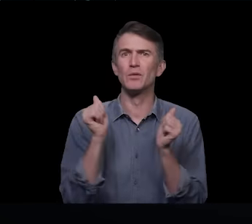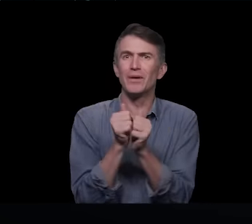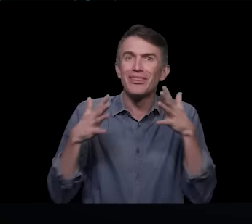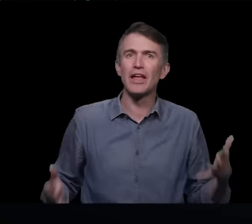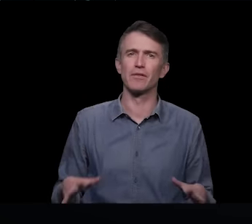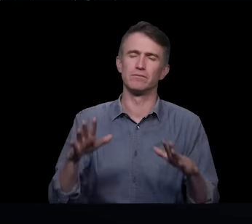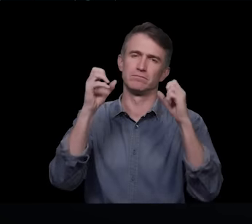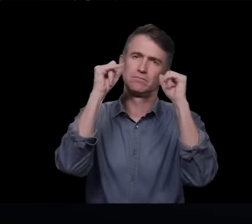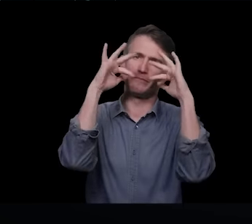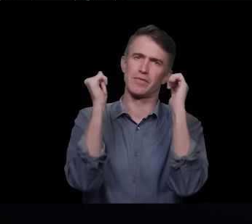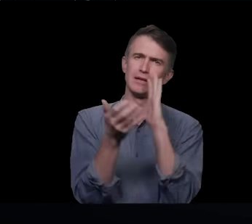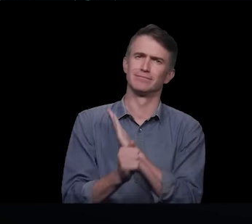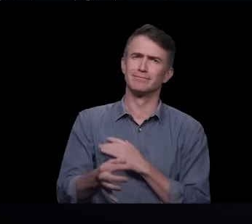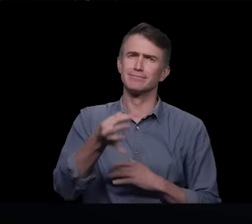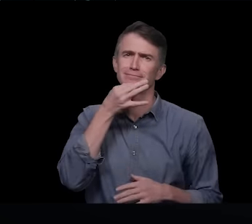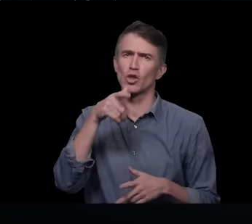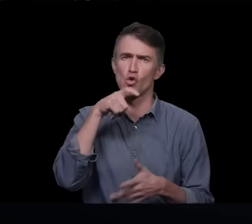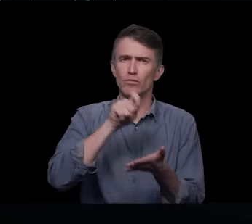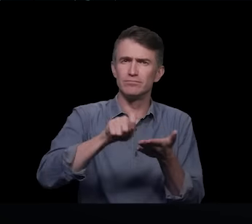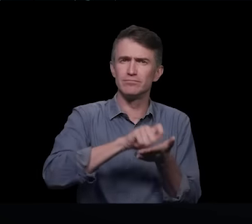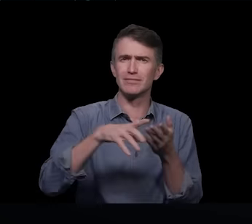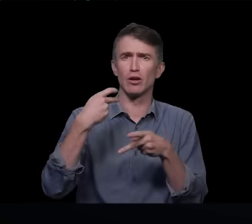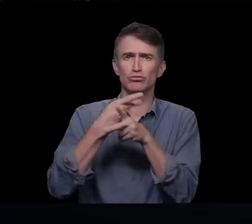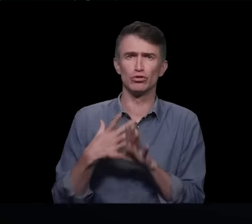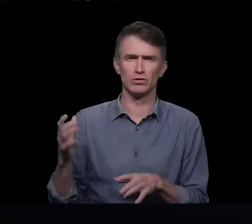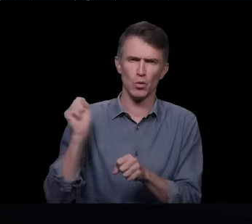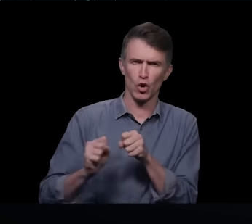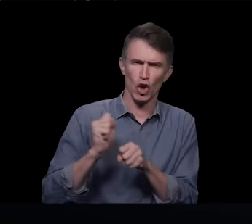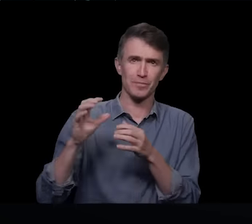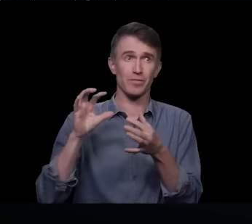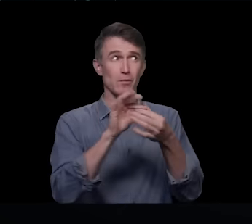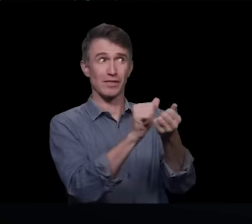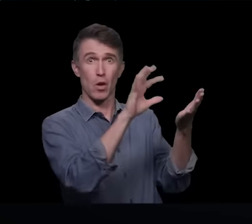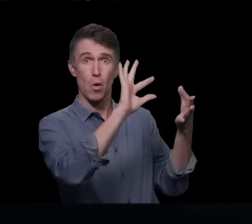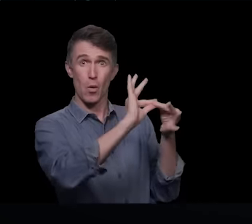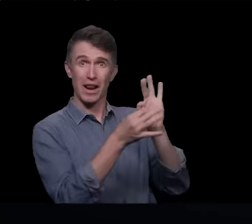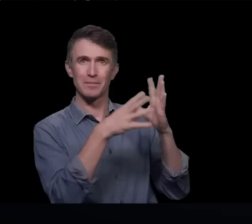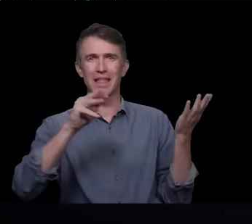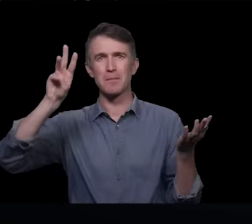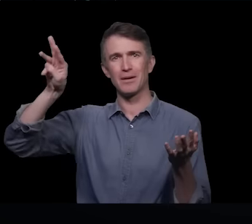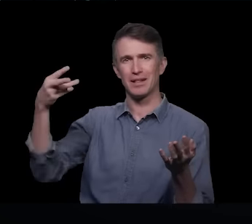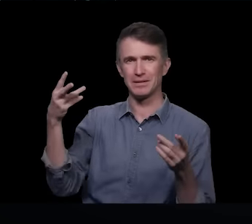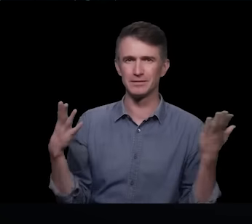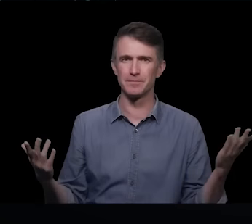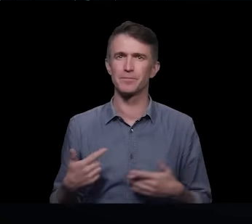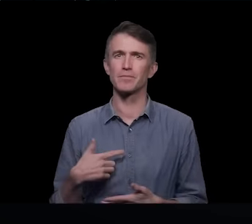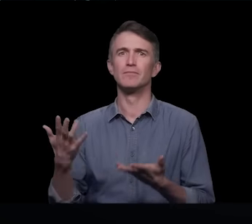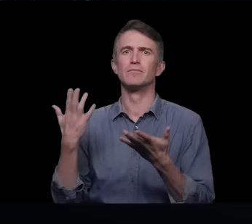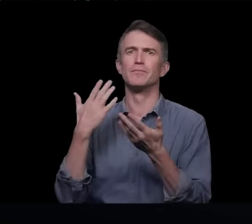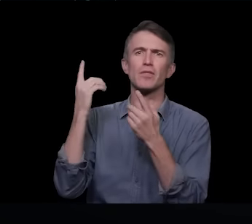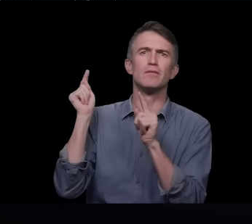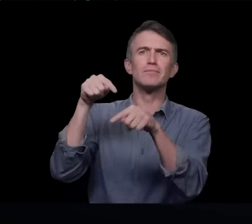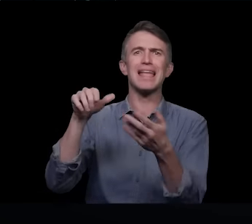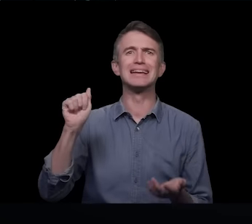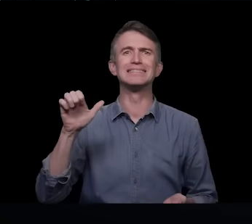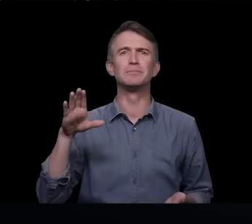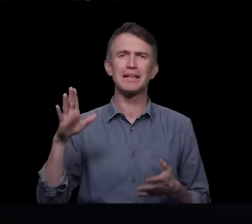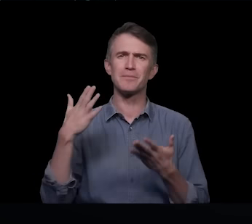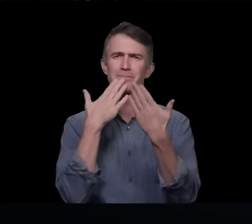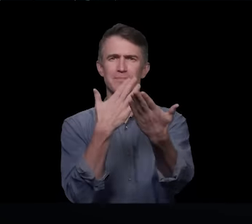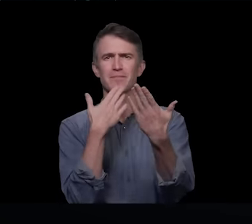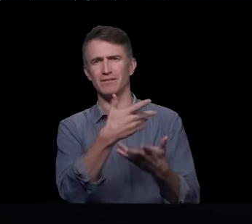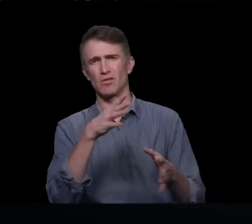the incredibly talented describers and producers working on the Olympics and Paralympics. We heard from ACB members who told